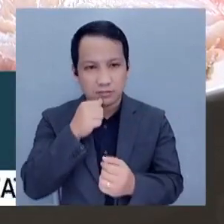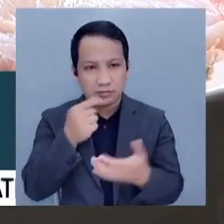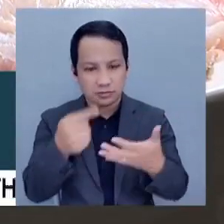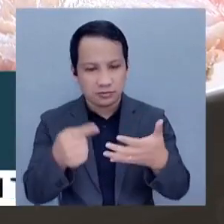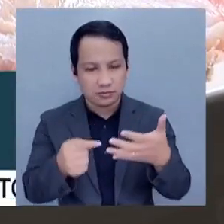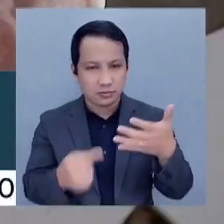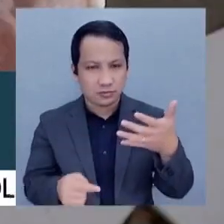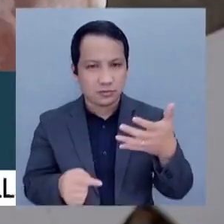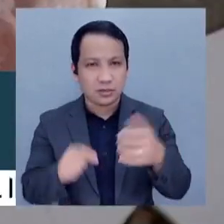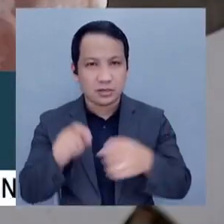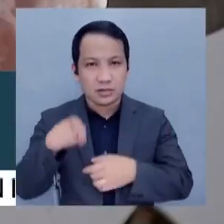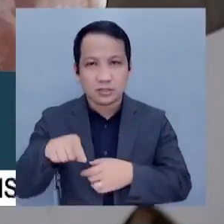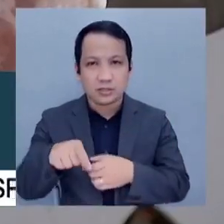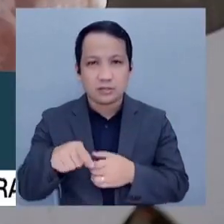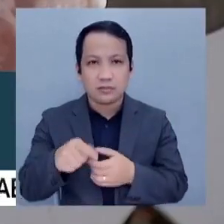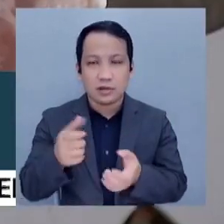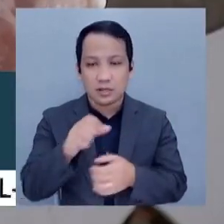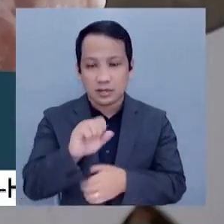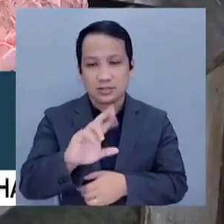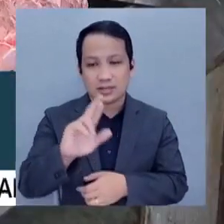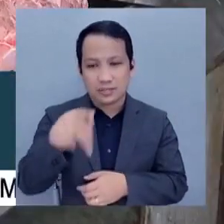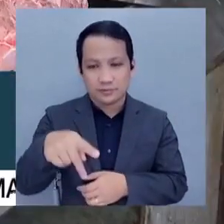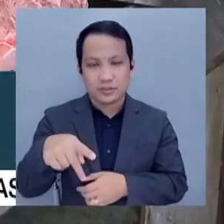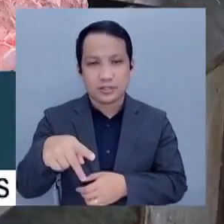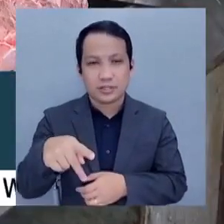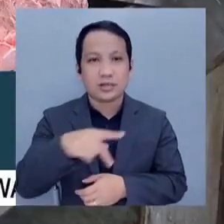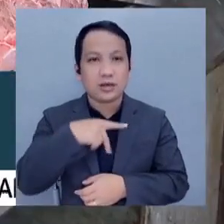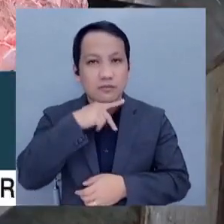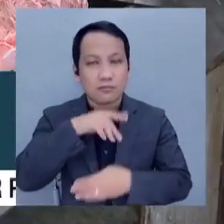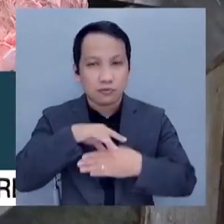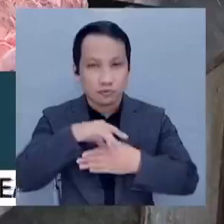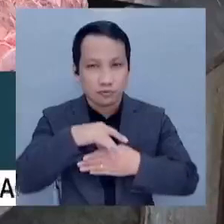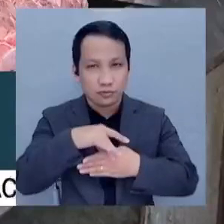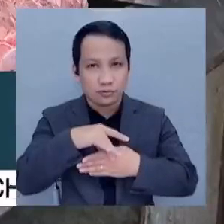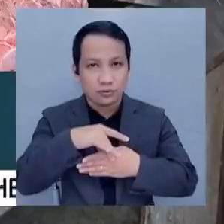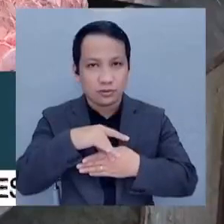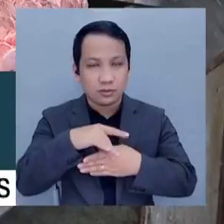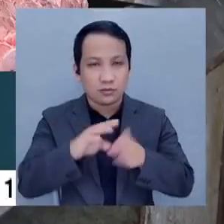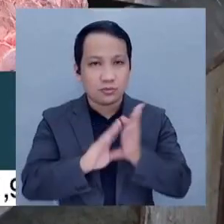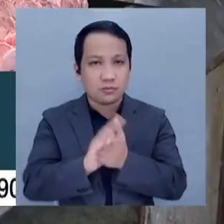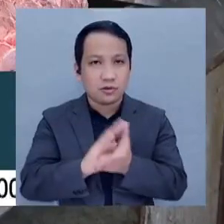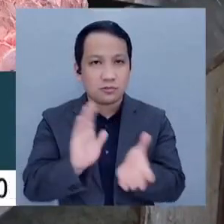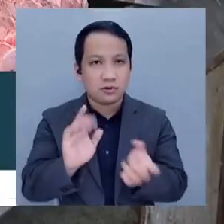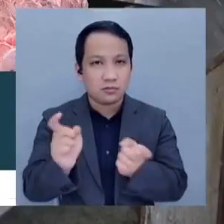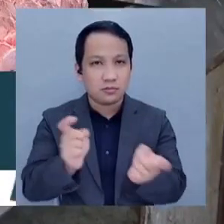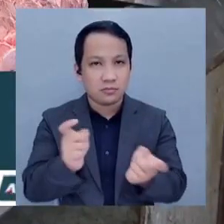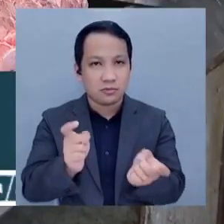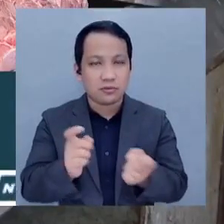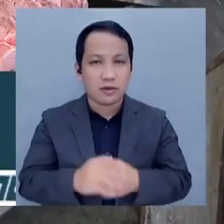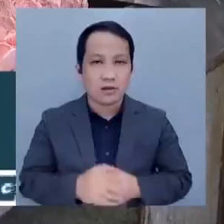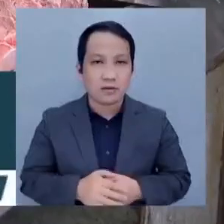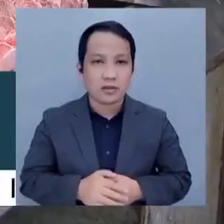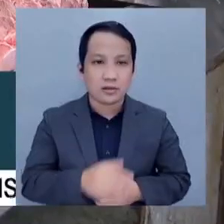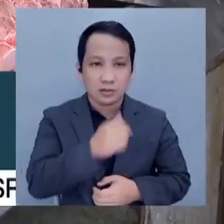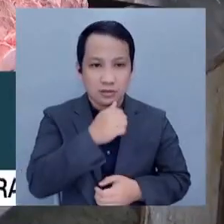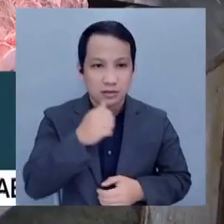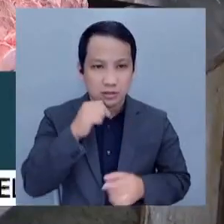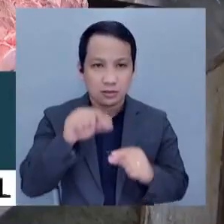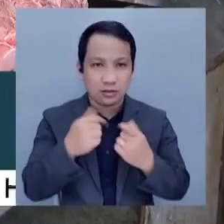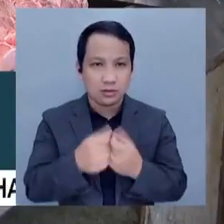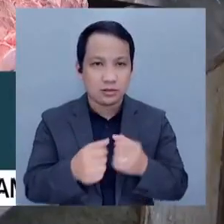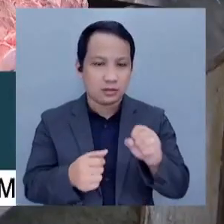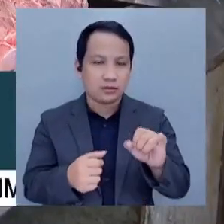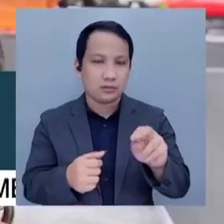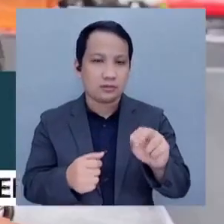impose a suggested retail price for pork if they observe price manipulation. Agricultural group SINAG, not keen on